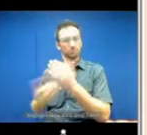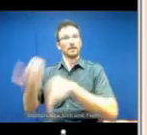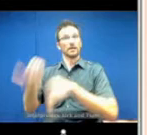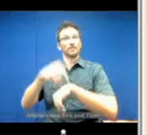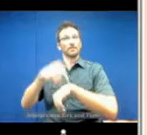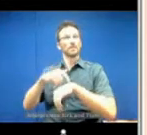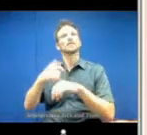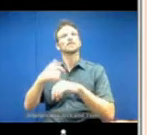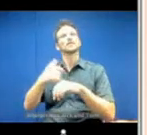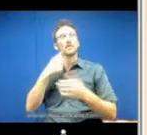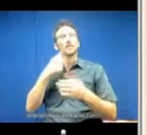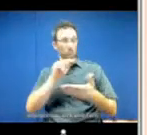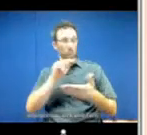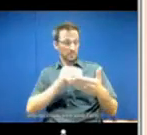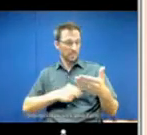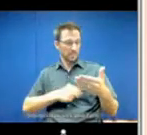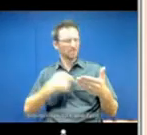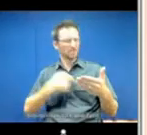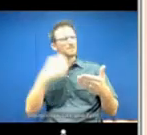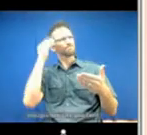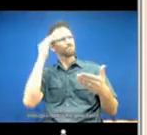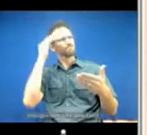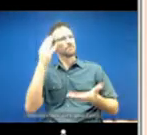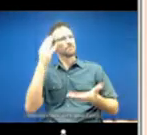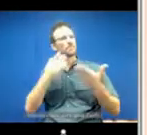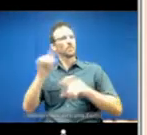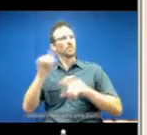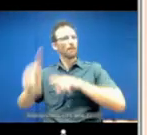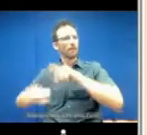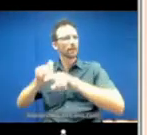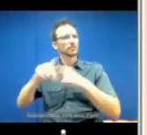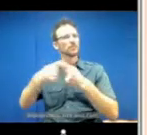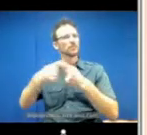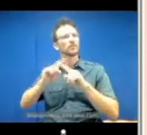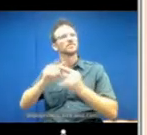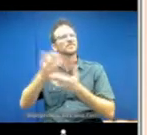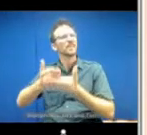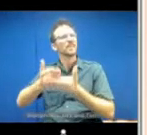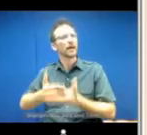certain aspects of the complaint or some of the facts that the complaint is describing.